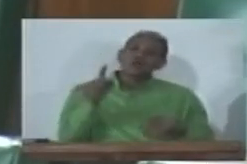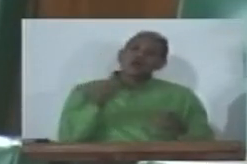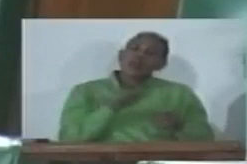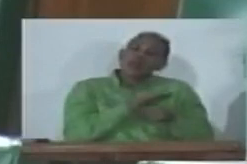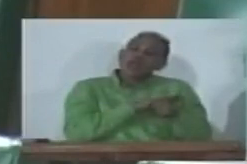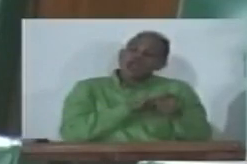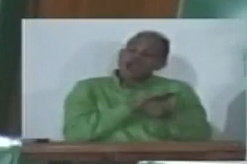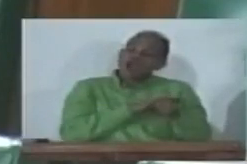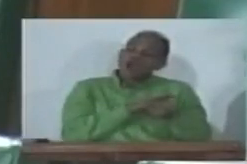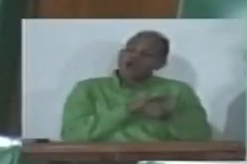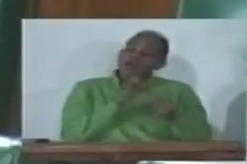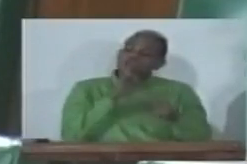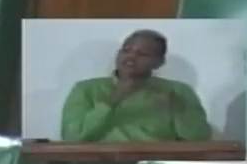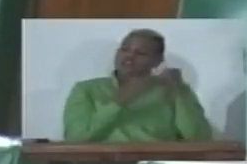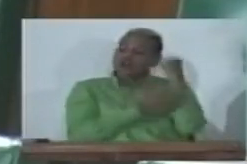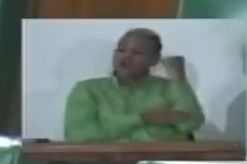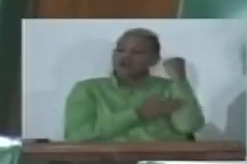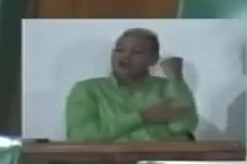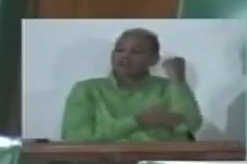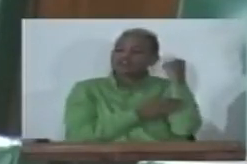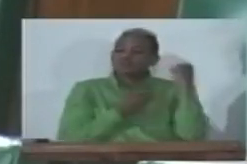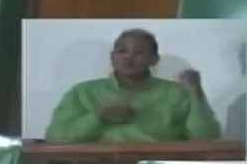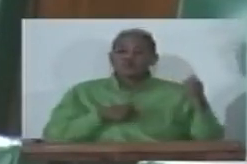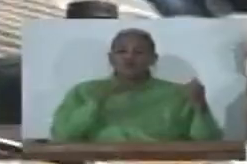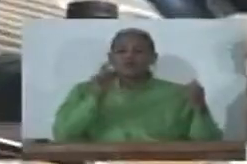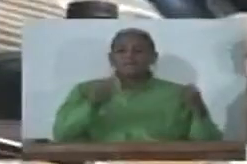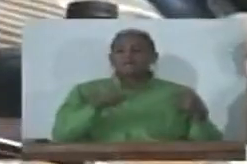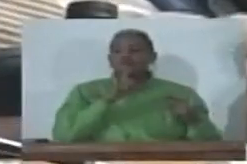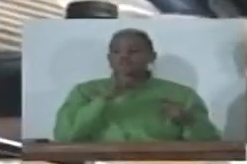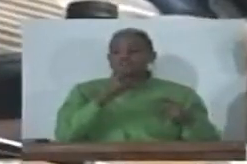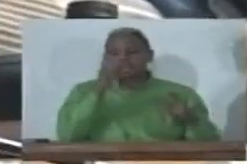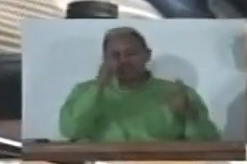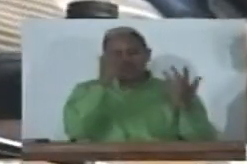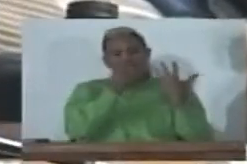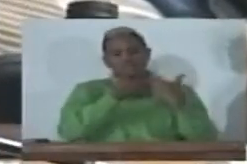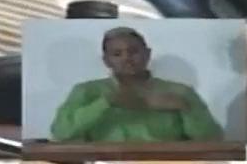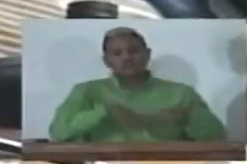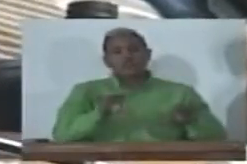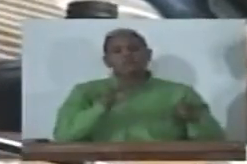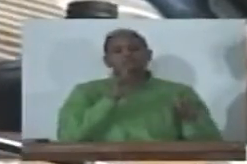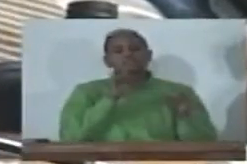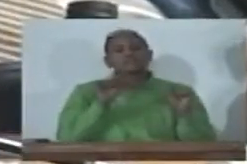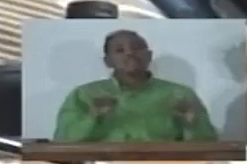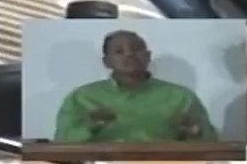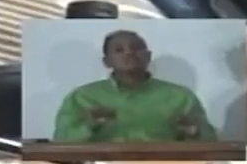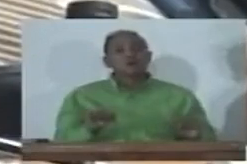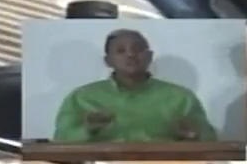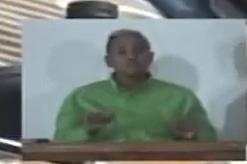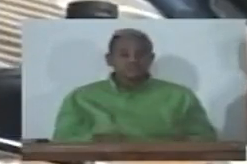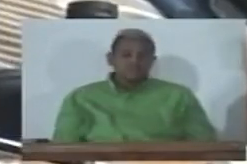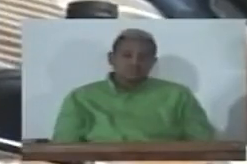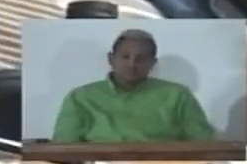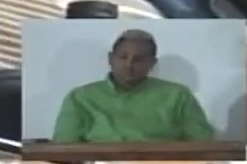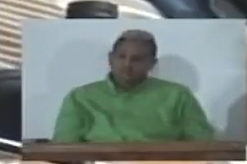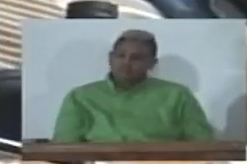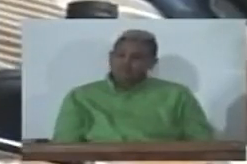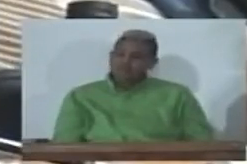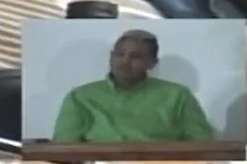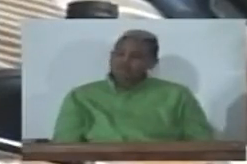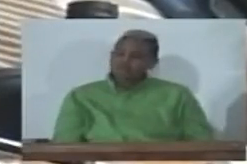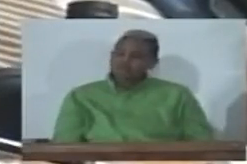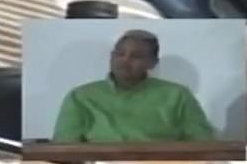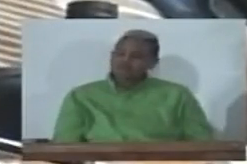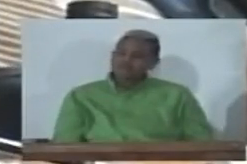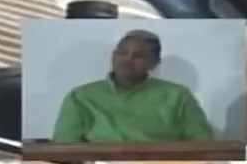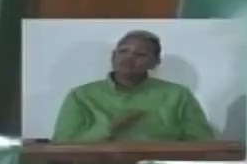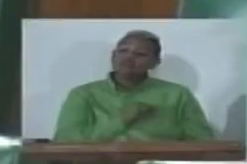area that as a country that we must be as collaborative as possible. And so, Senator